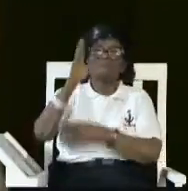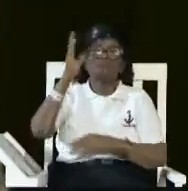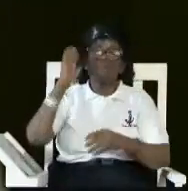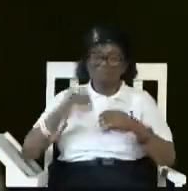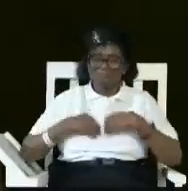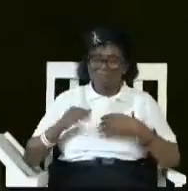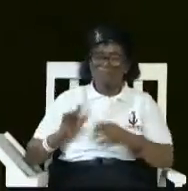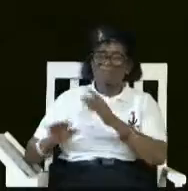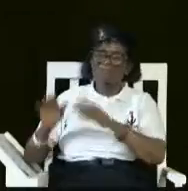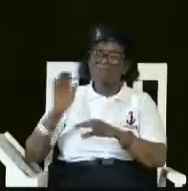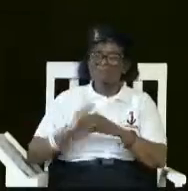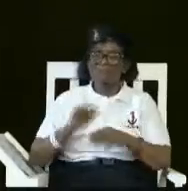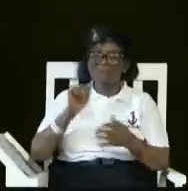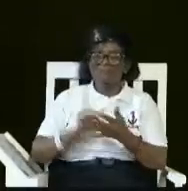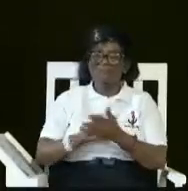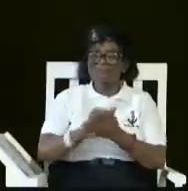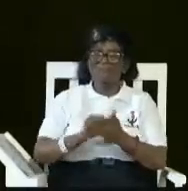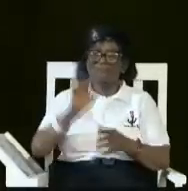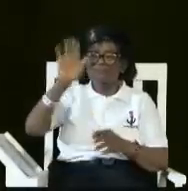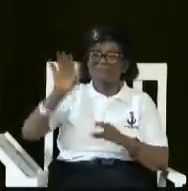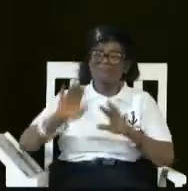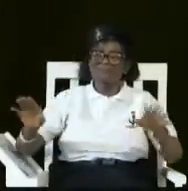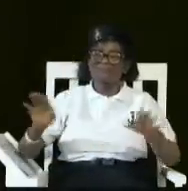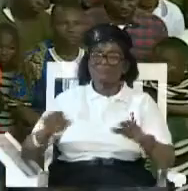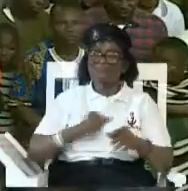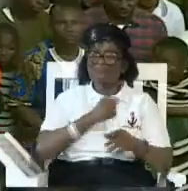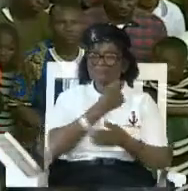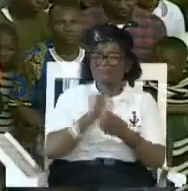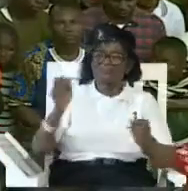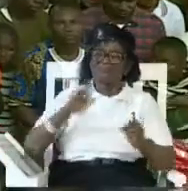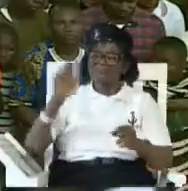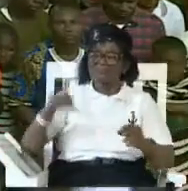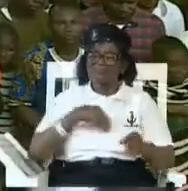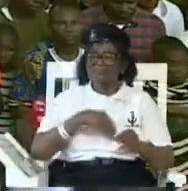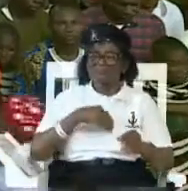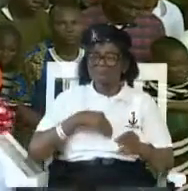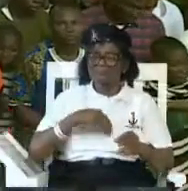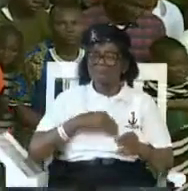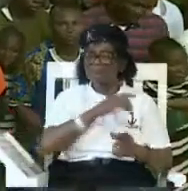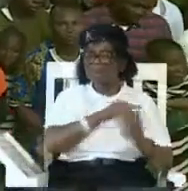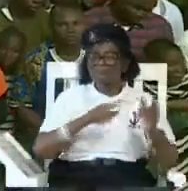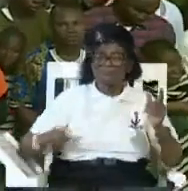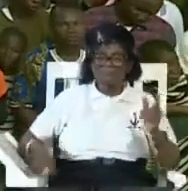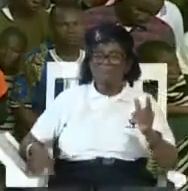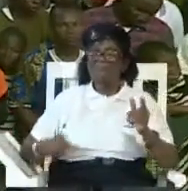children. Save their souls, Lord. Please save their souls.